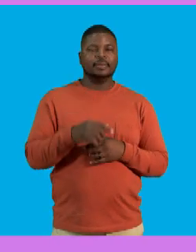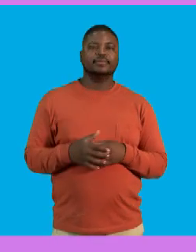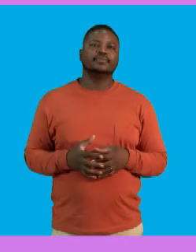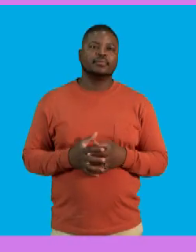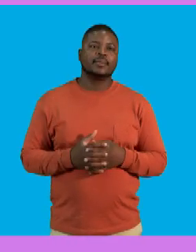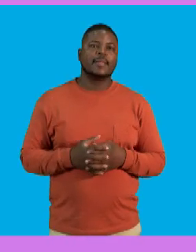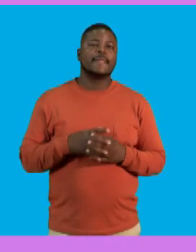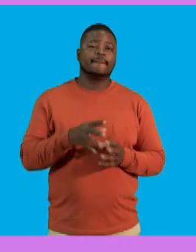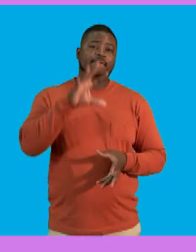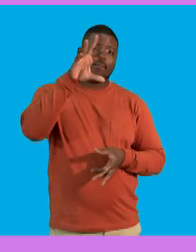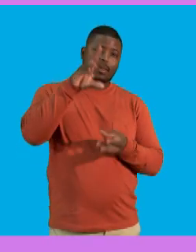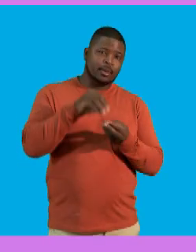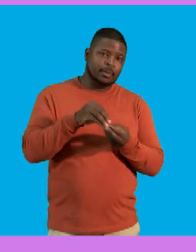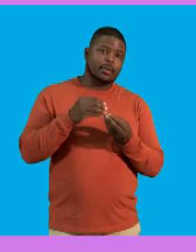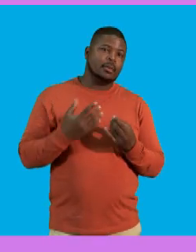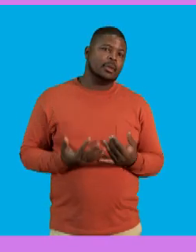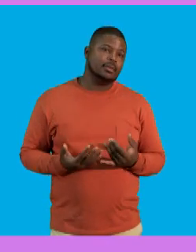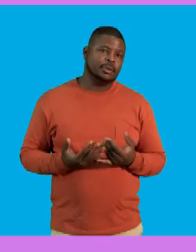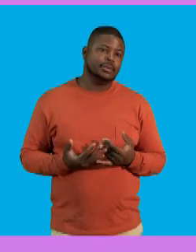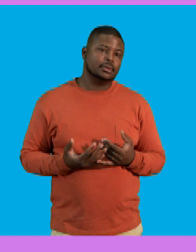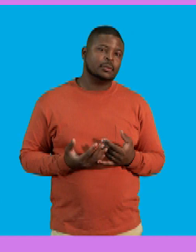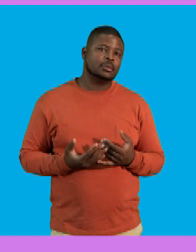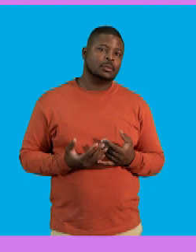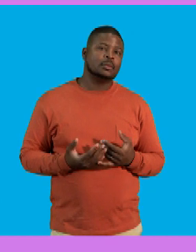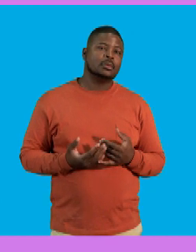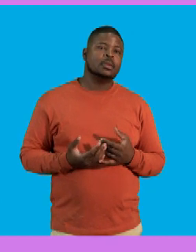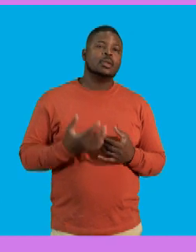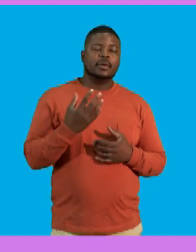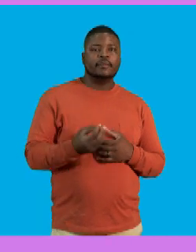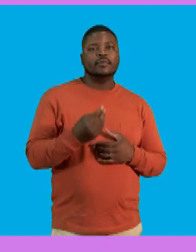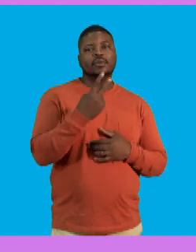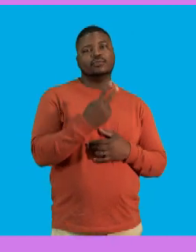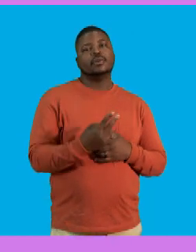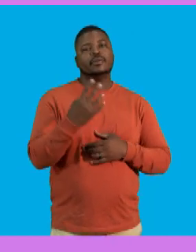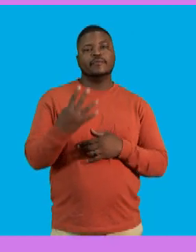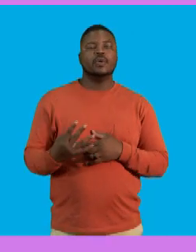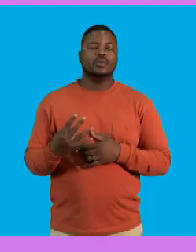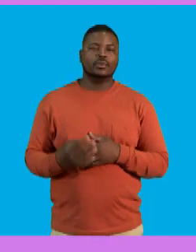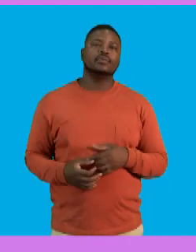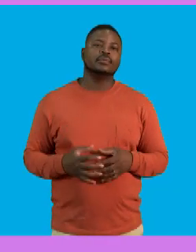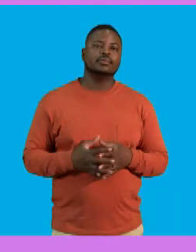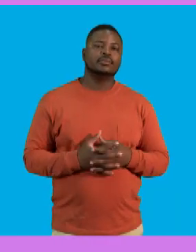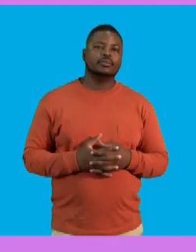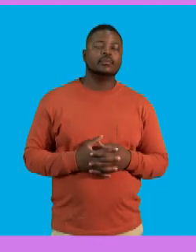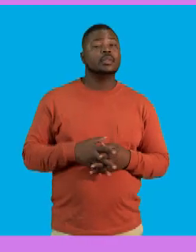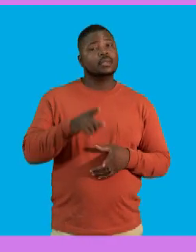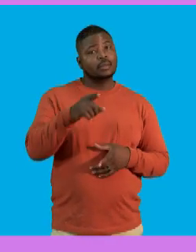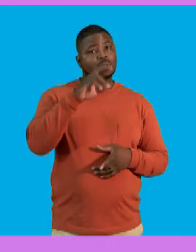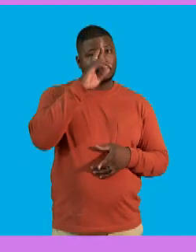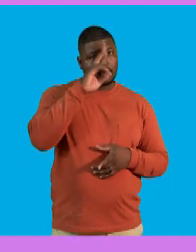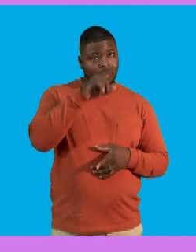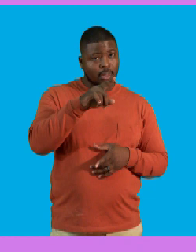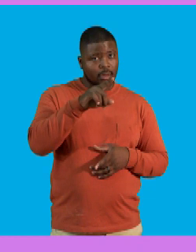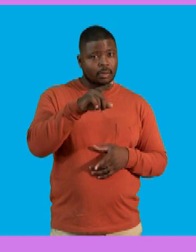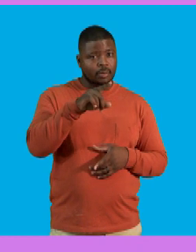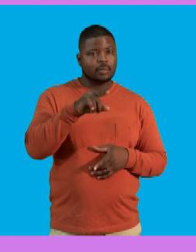solitary 1. Then if you total all that up, we get to 24. All